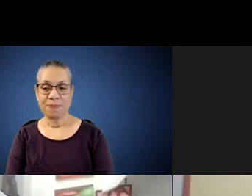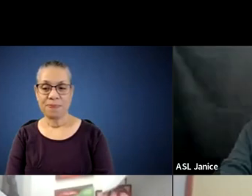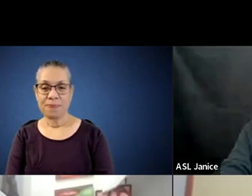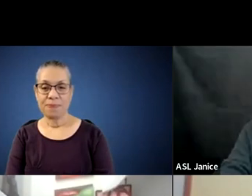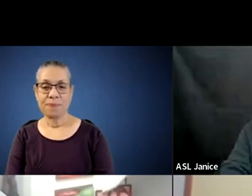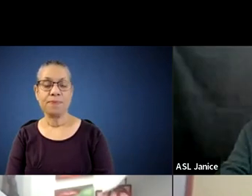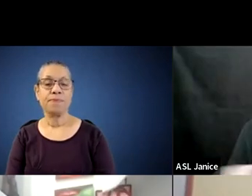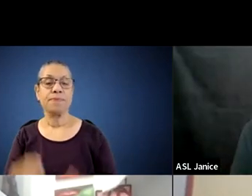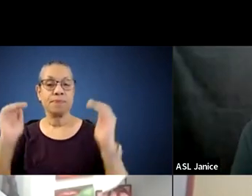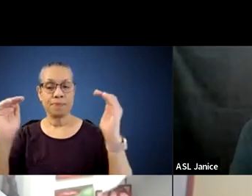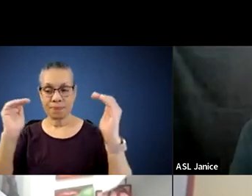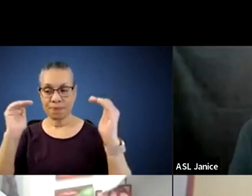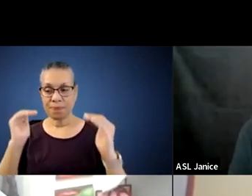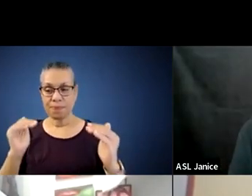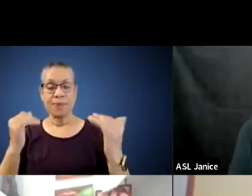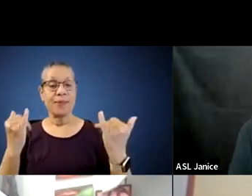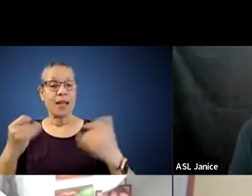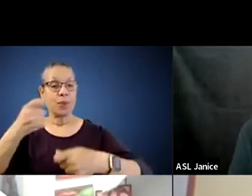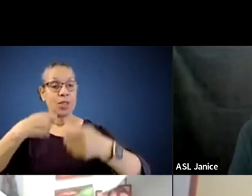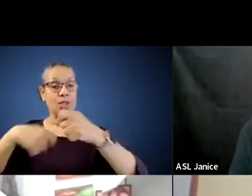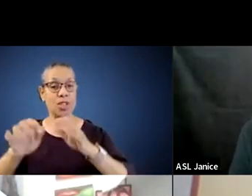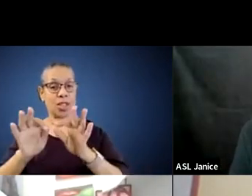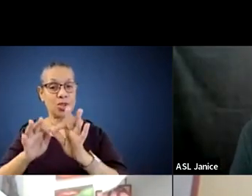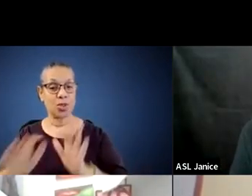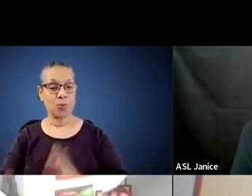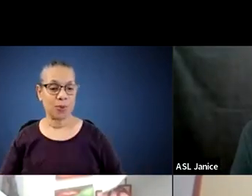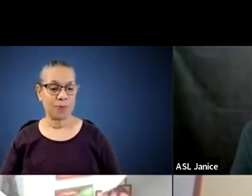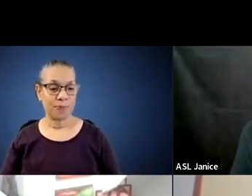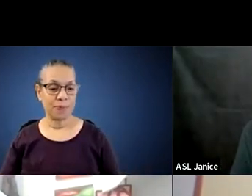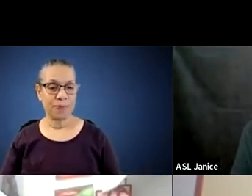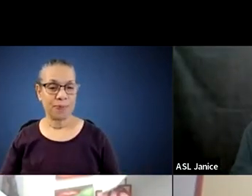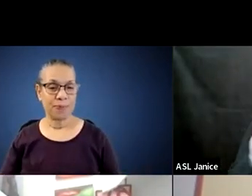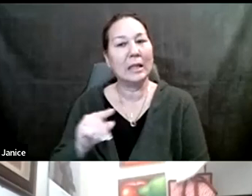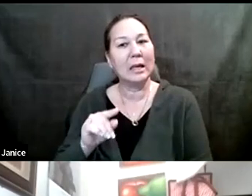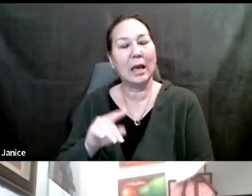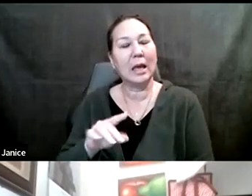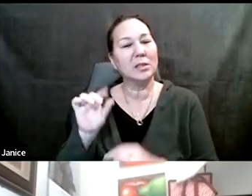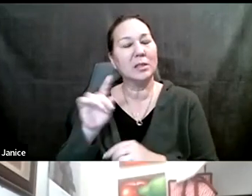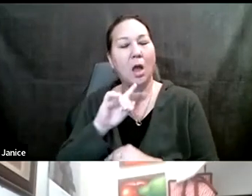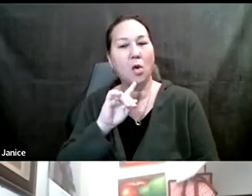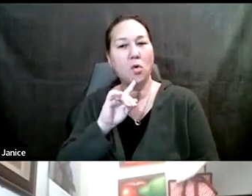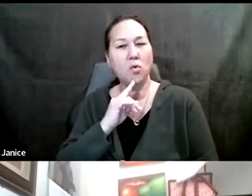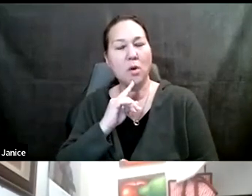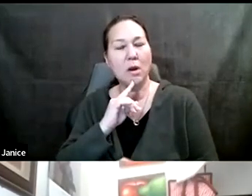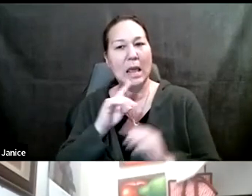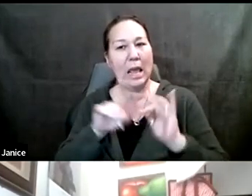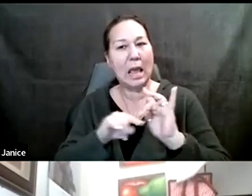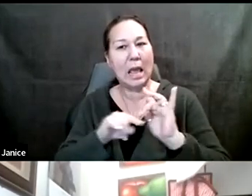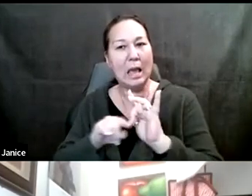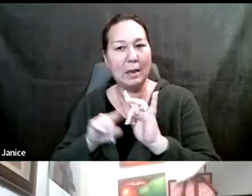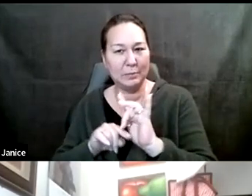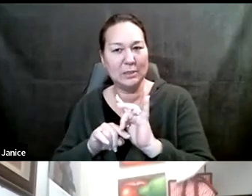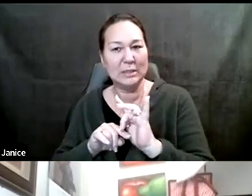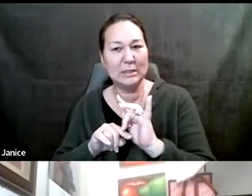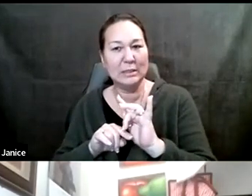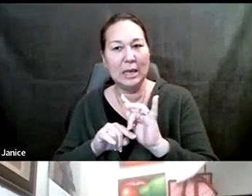all right our main report this evening is chronic absenteeism and this strategies before I turn it over to Brian